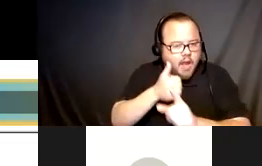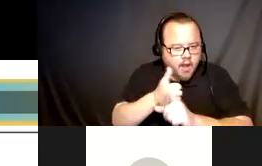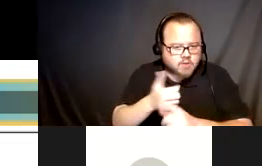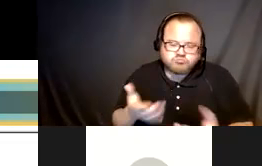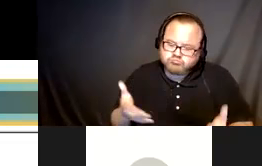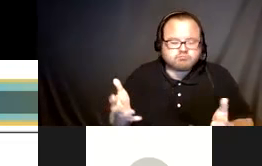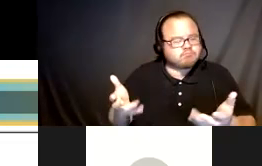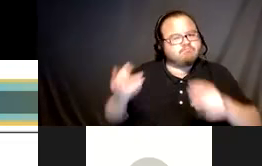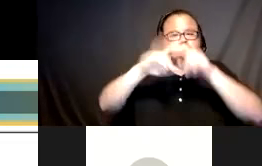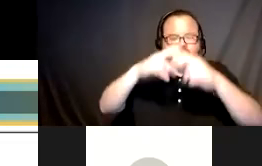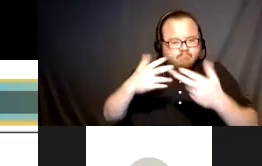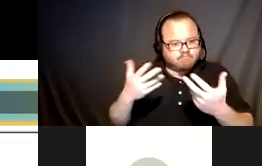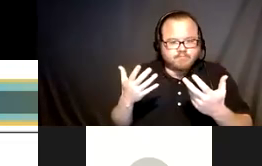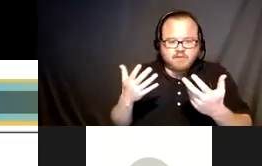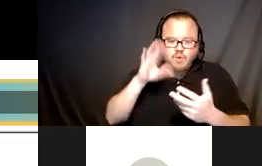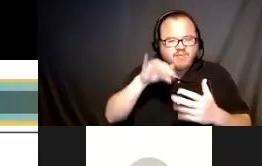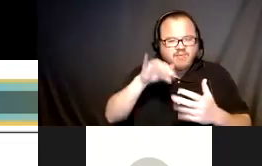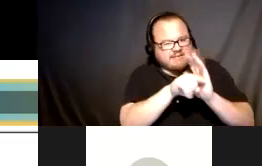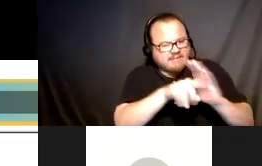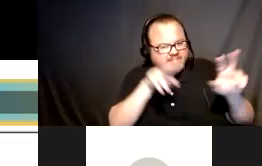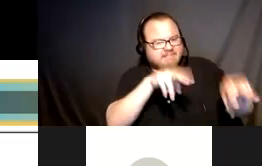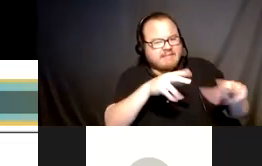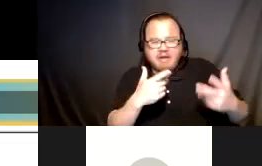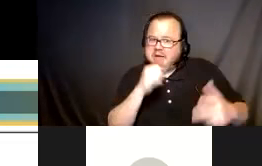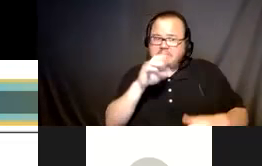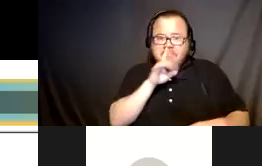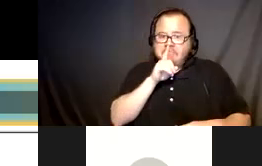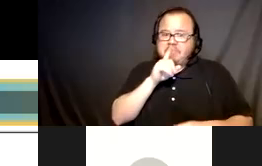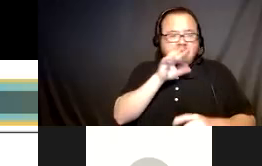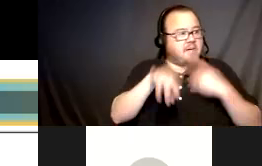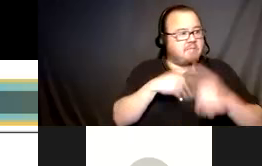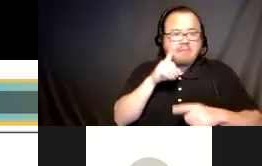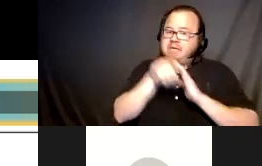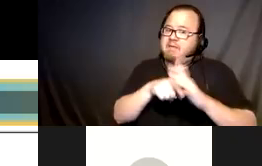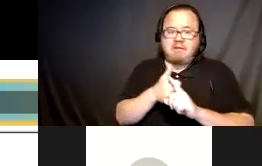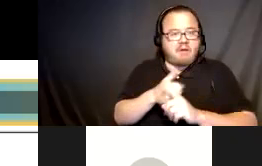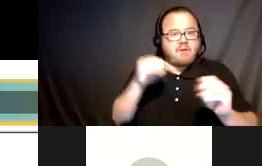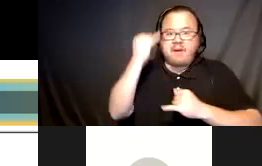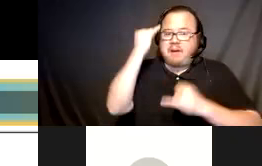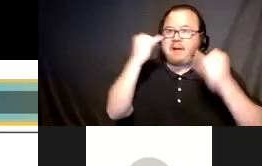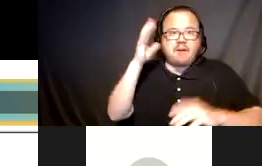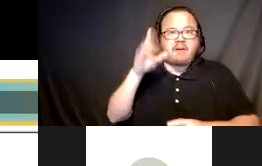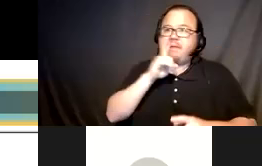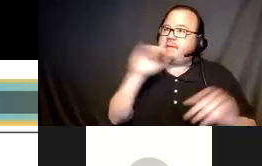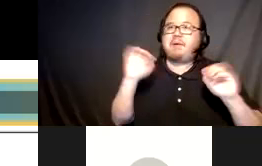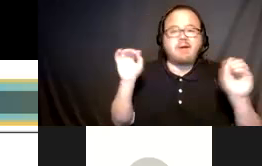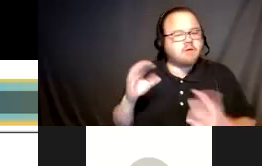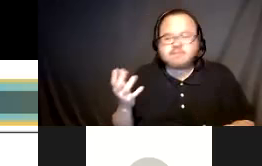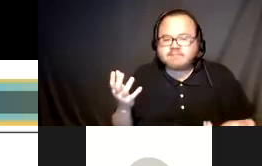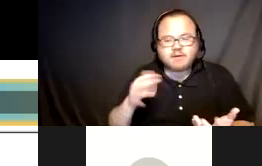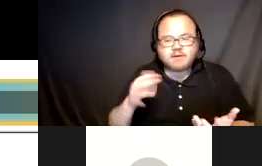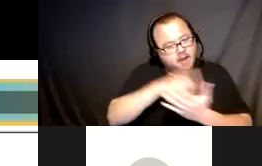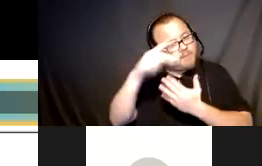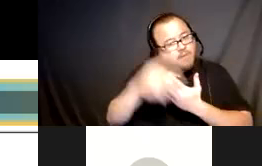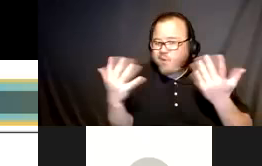of those kind of things that's out there, that stigma of, you know, if we don't talk about suicide, then they won't have that idea in their heads. So this is really a program where